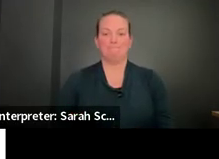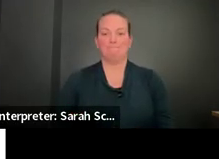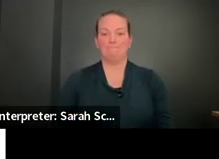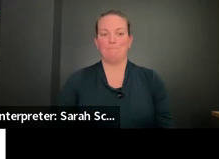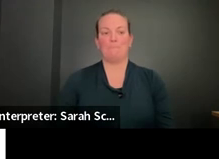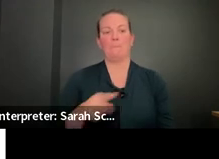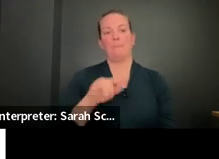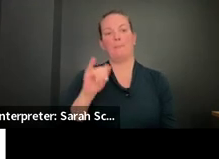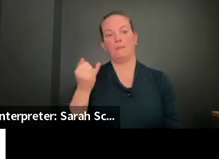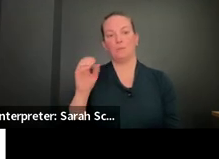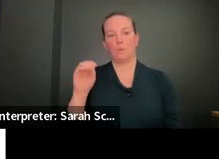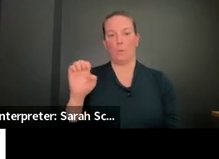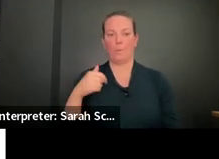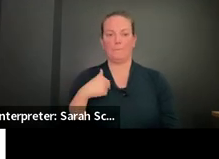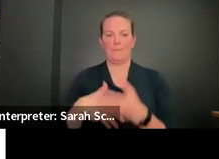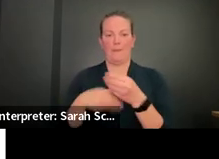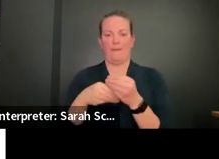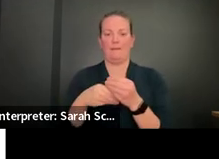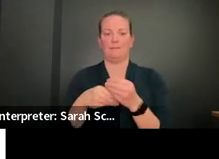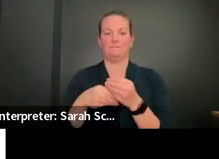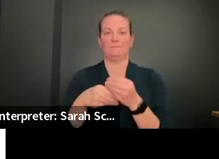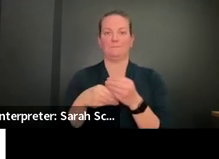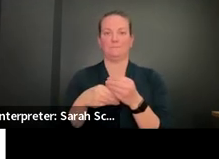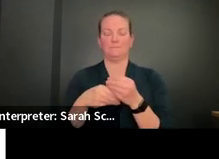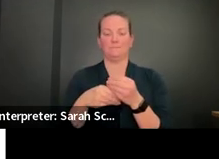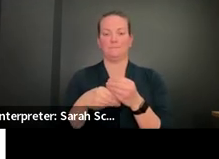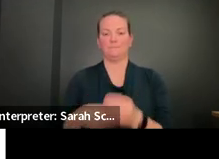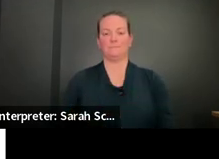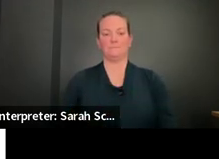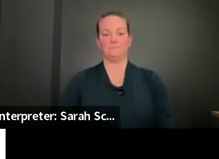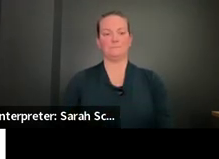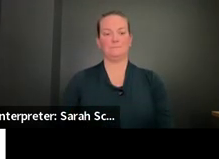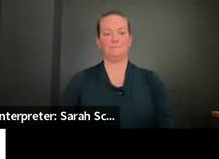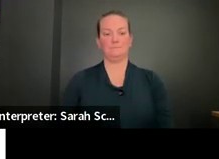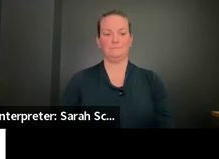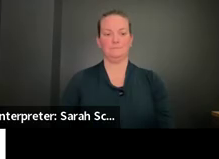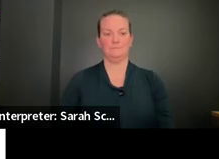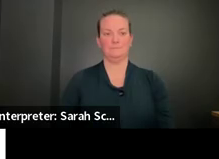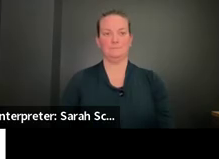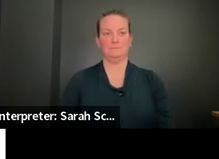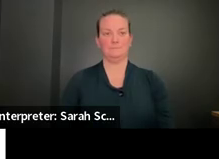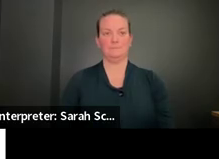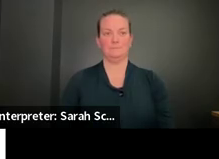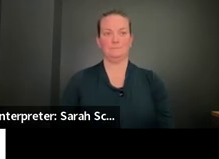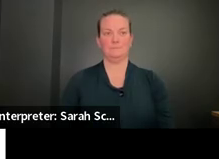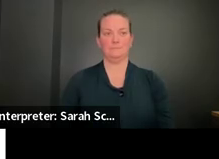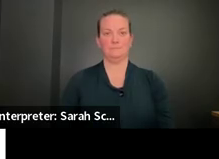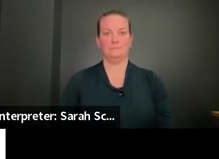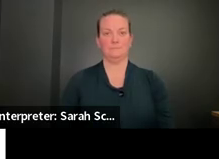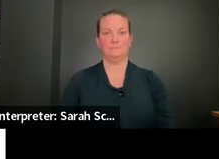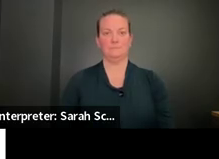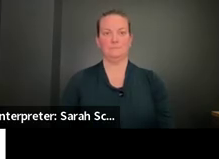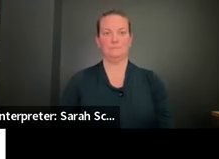I just wanted to add that there's the benefits